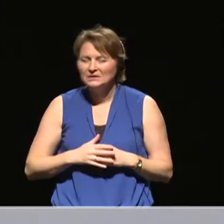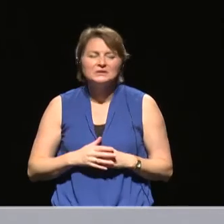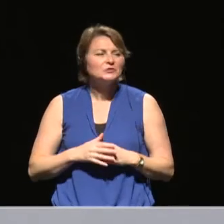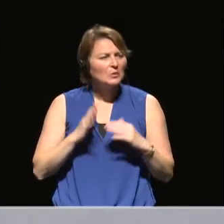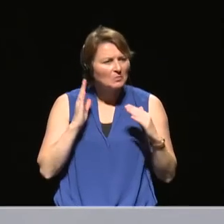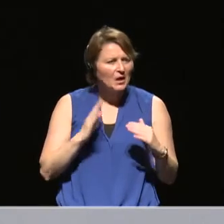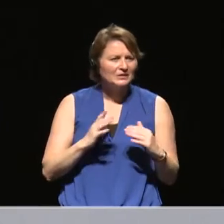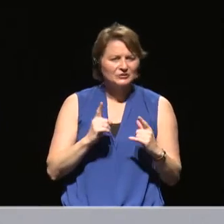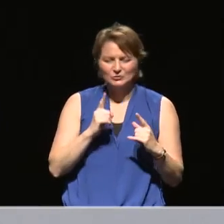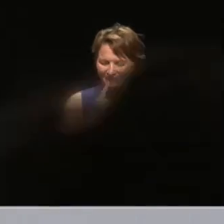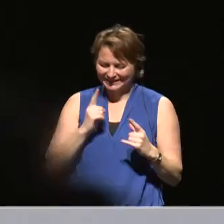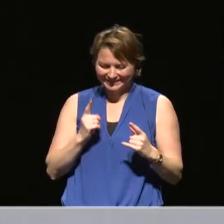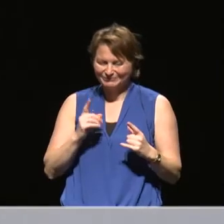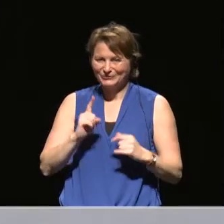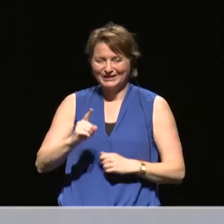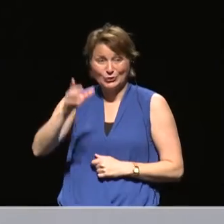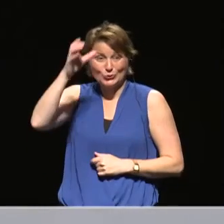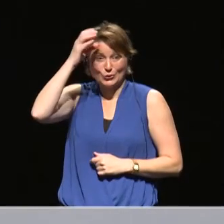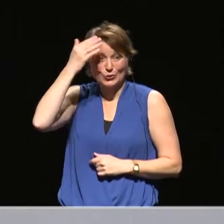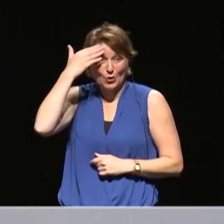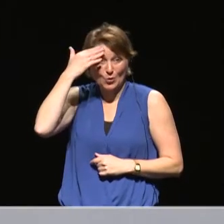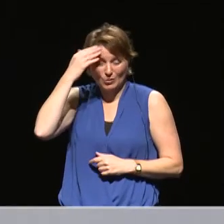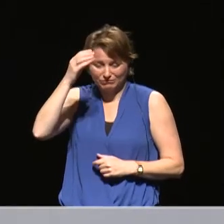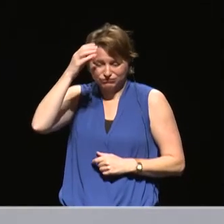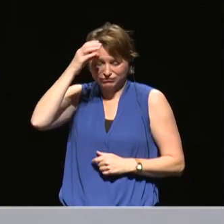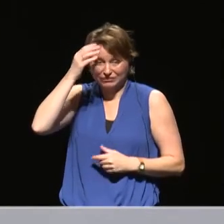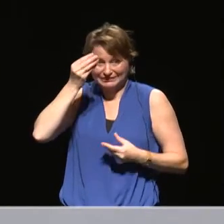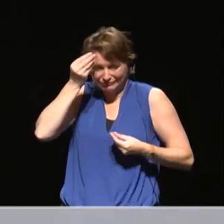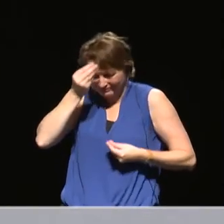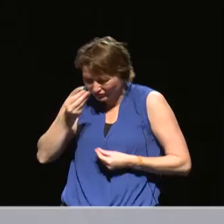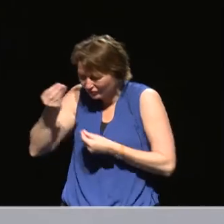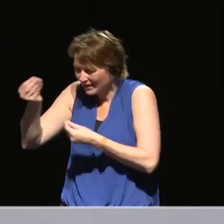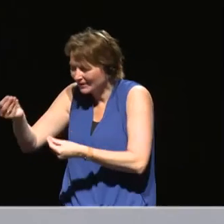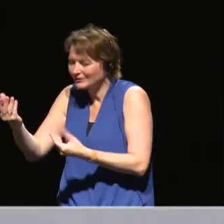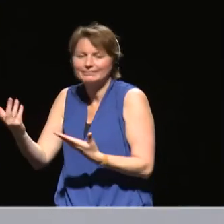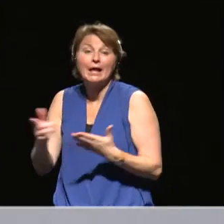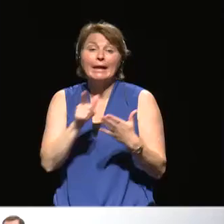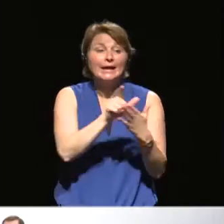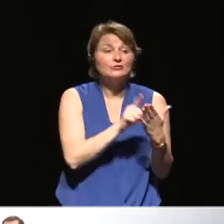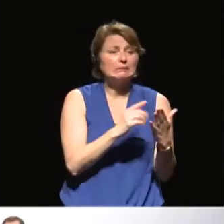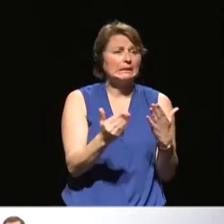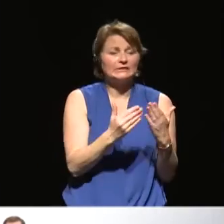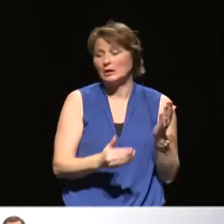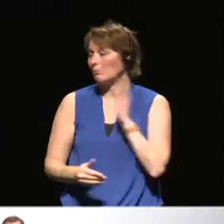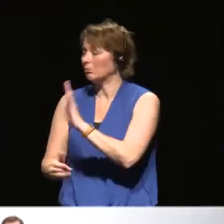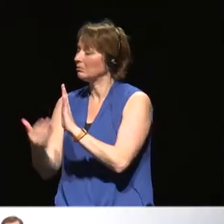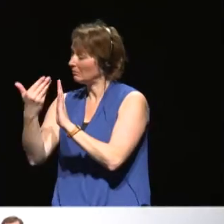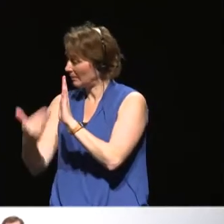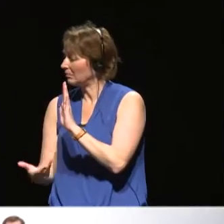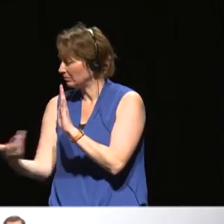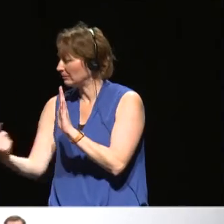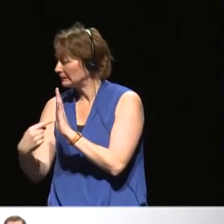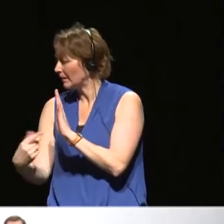more difficult to transfer, like it is in the case of legislation or experience how the Anti-Corruption Bureau